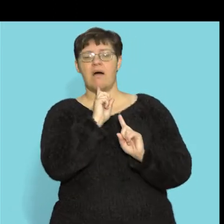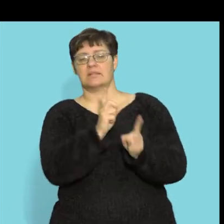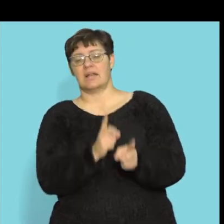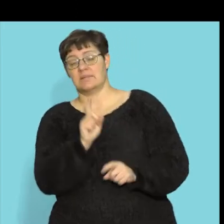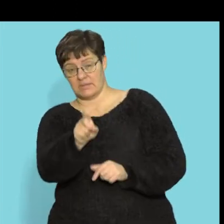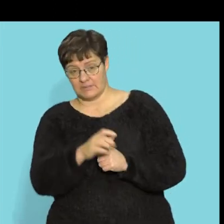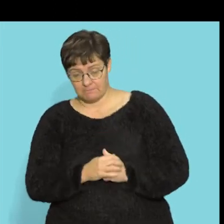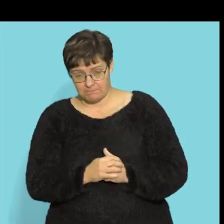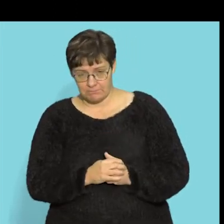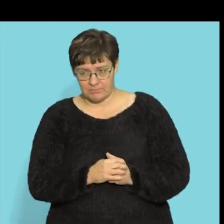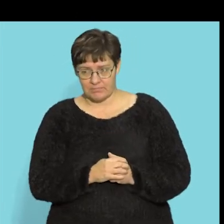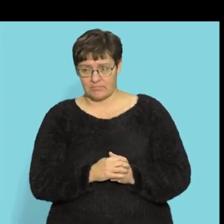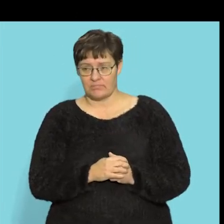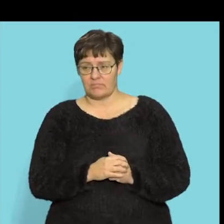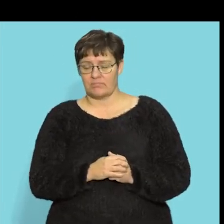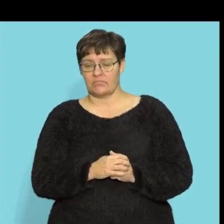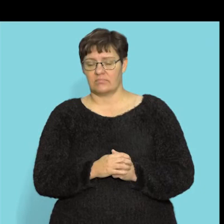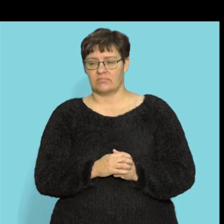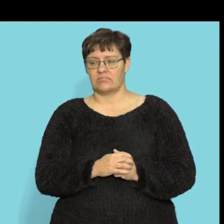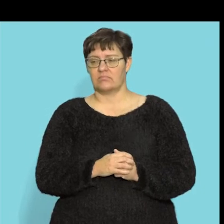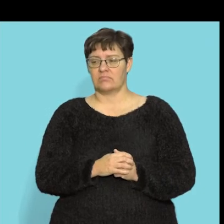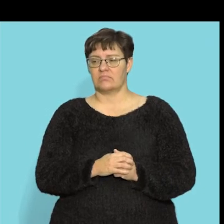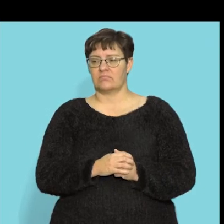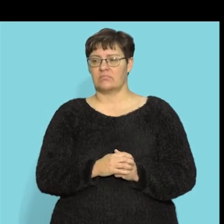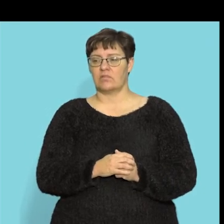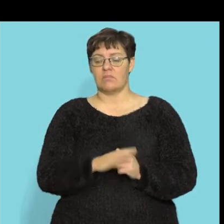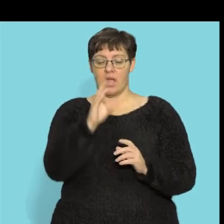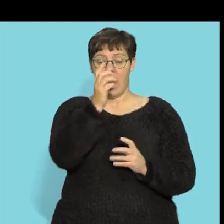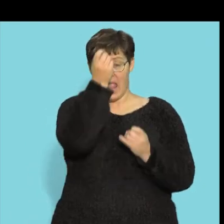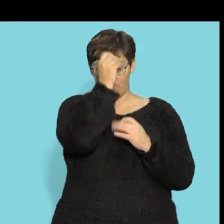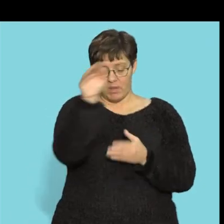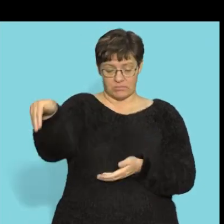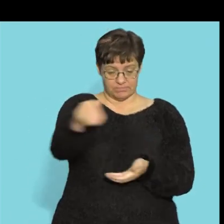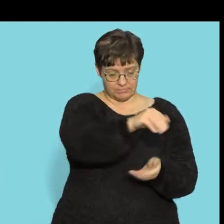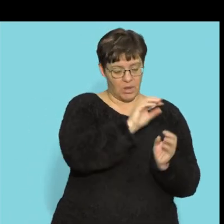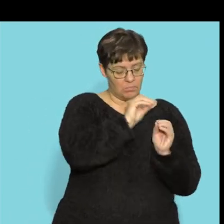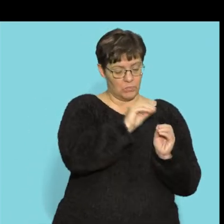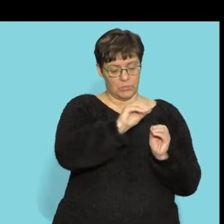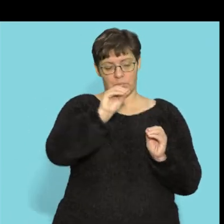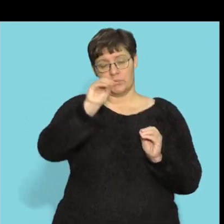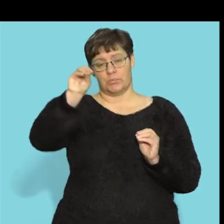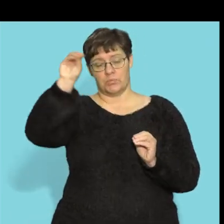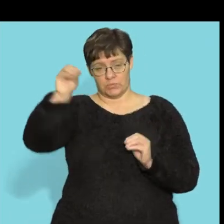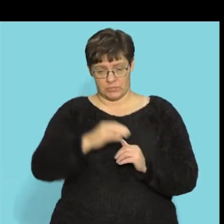want to ask ourselves. Right, now we've plotted the graph of